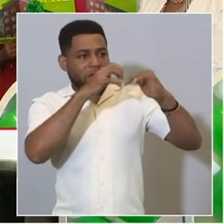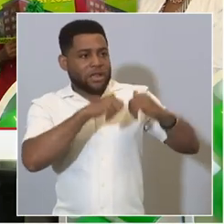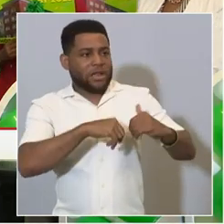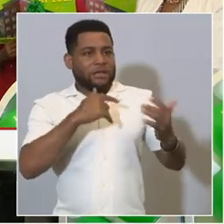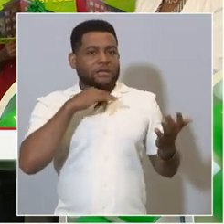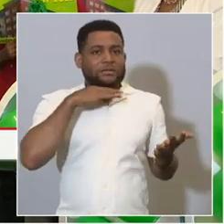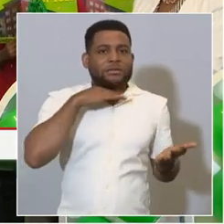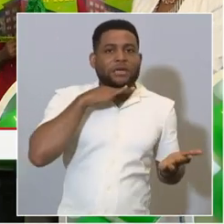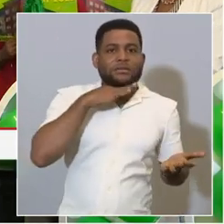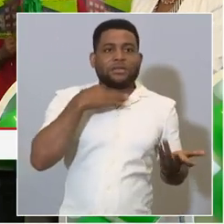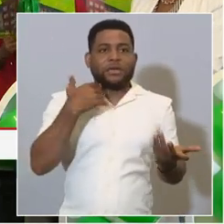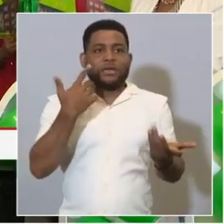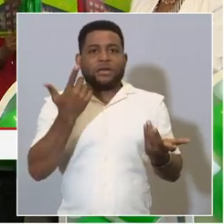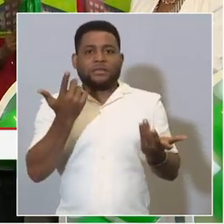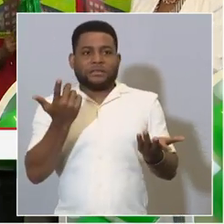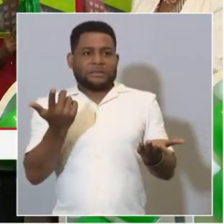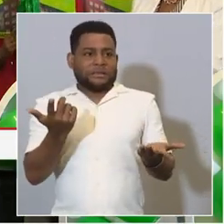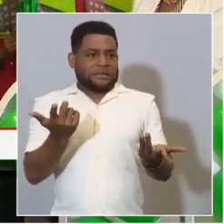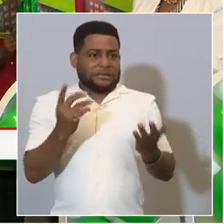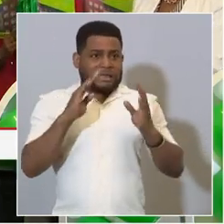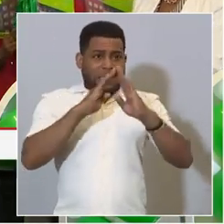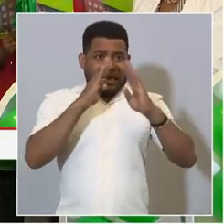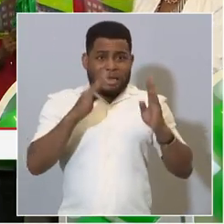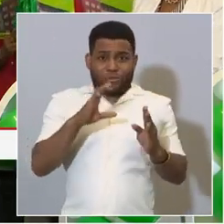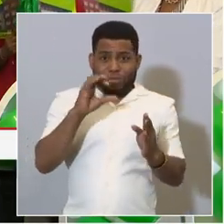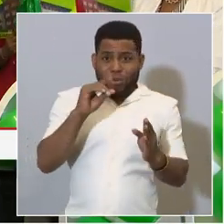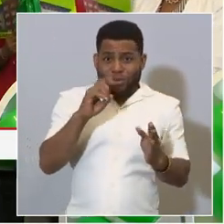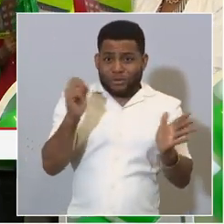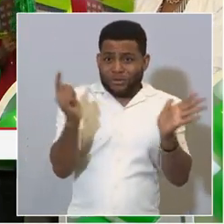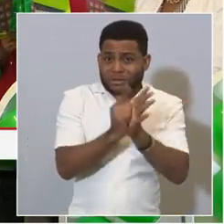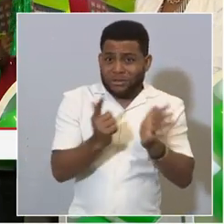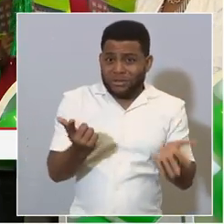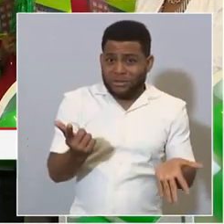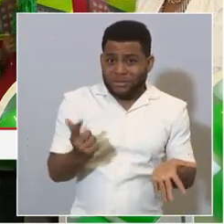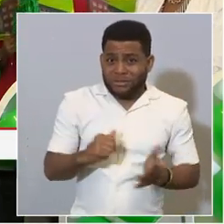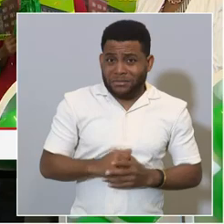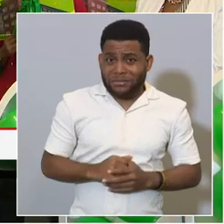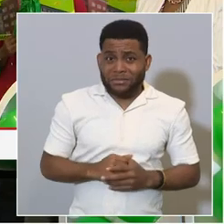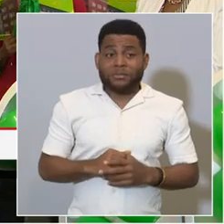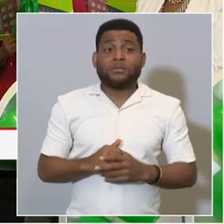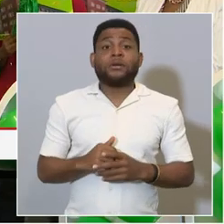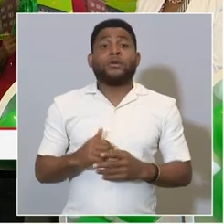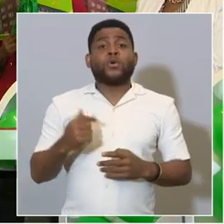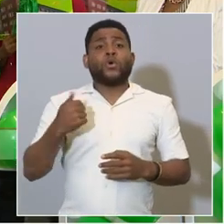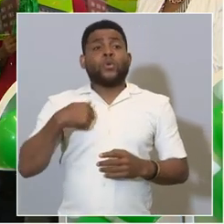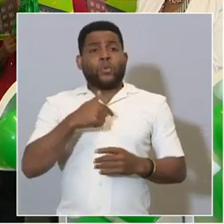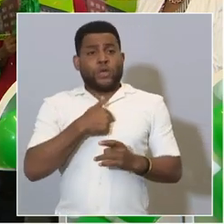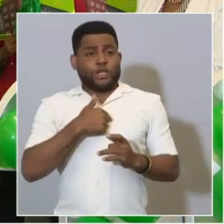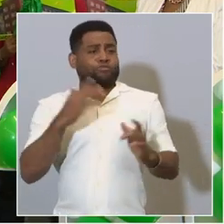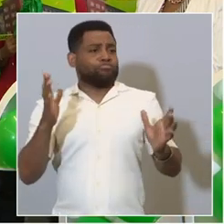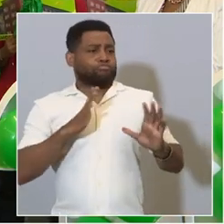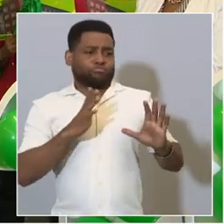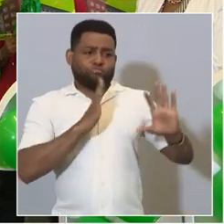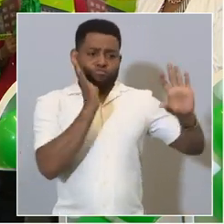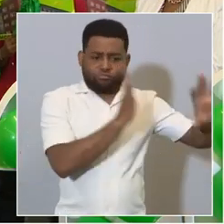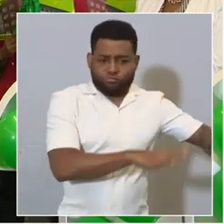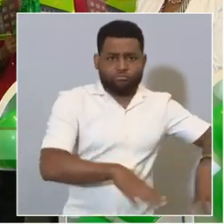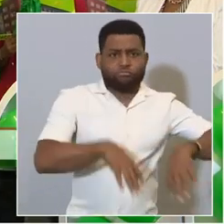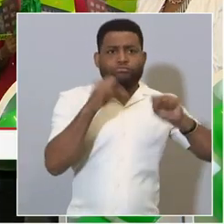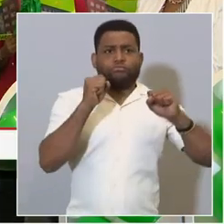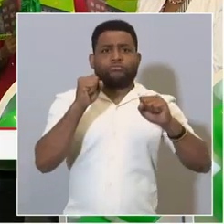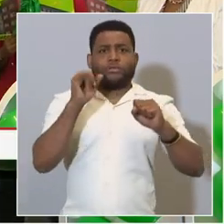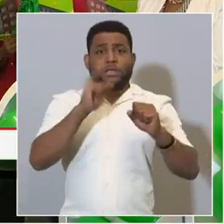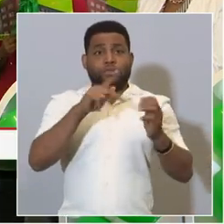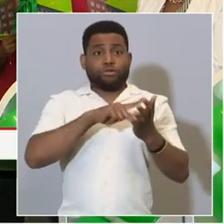violations. 13 families remained when we assumed the project. The project was in such bad shape, one